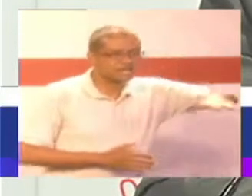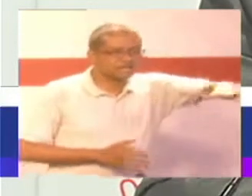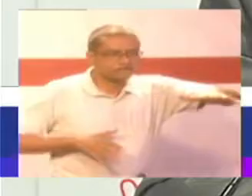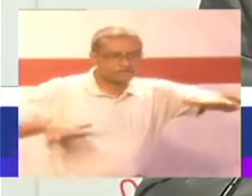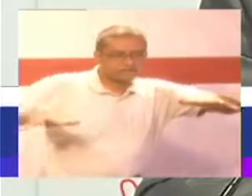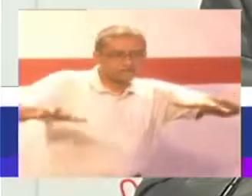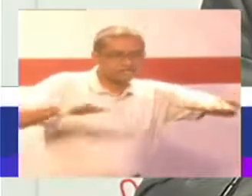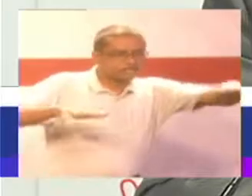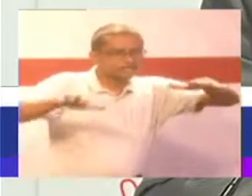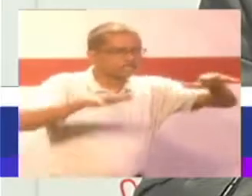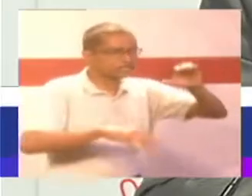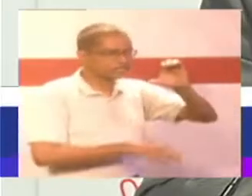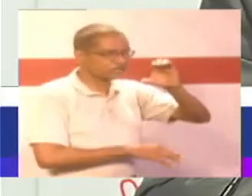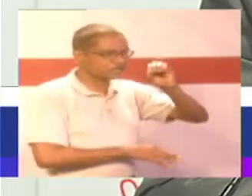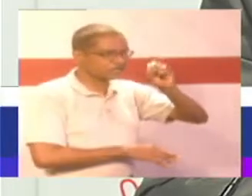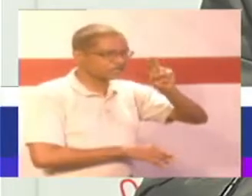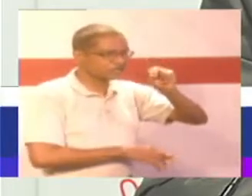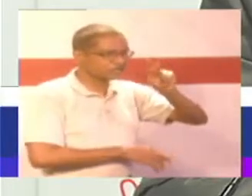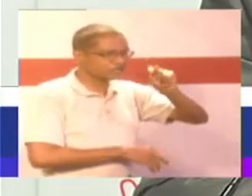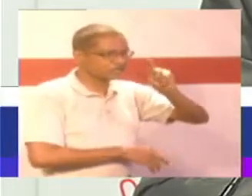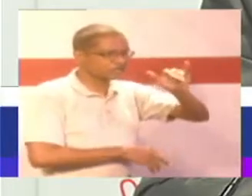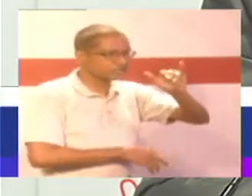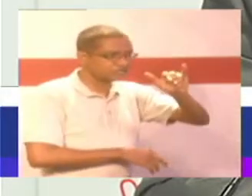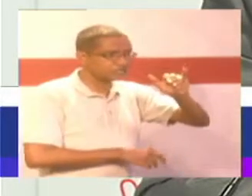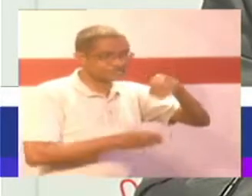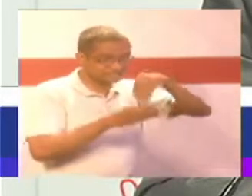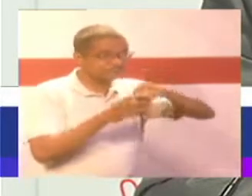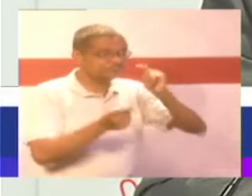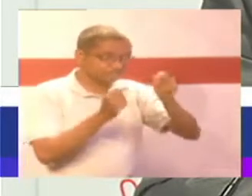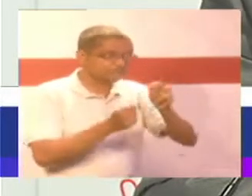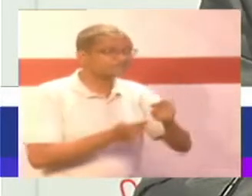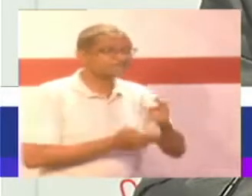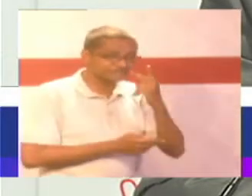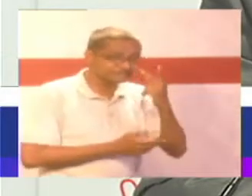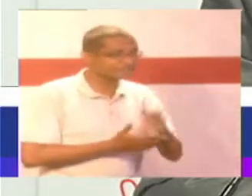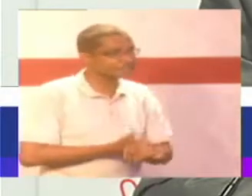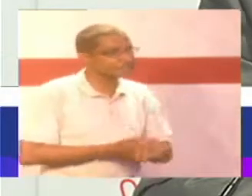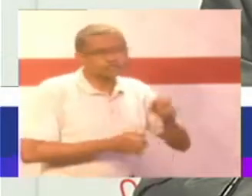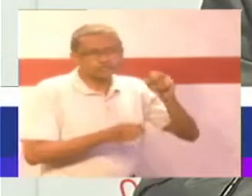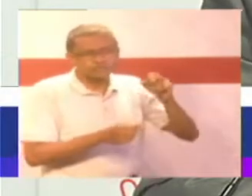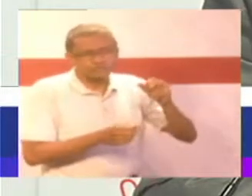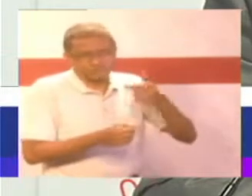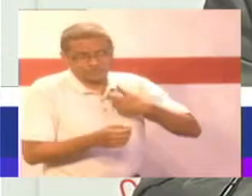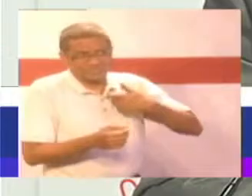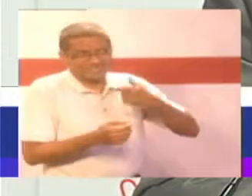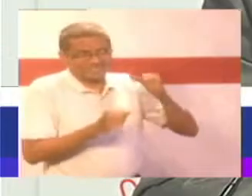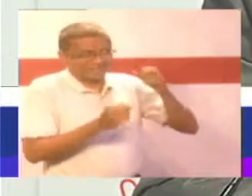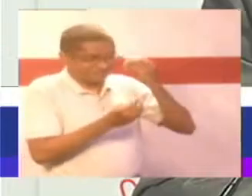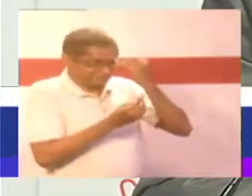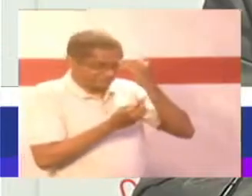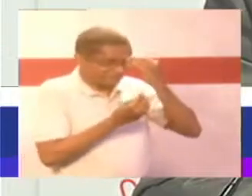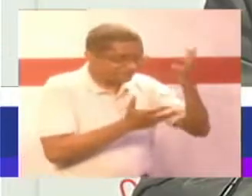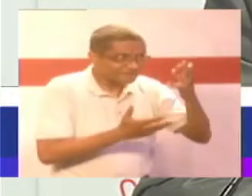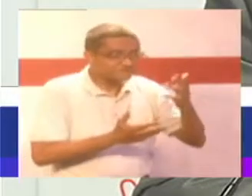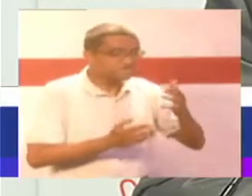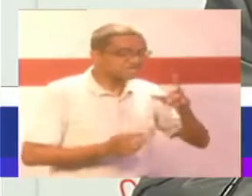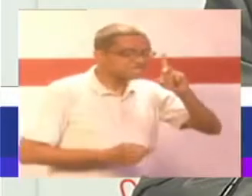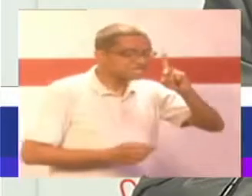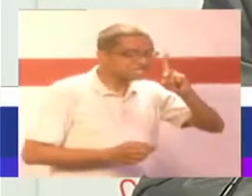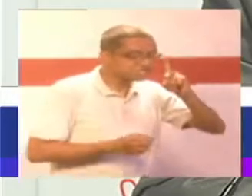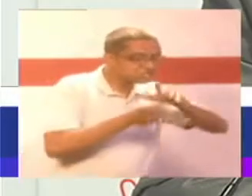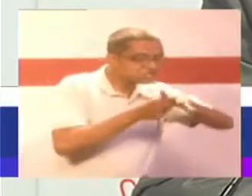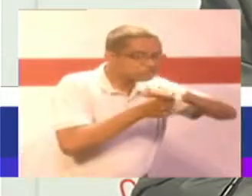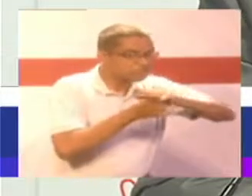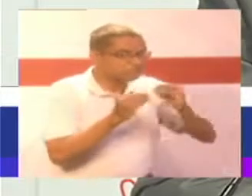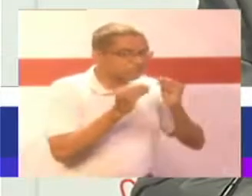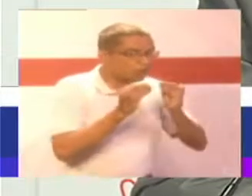Trinidad and Tobago as a county unto itself. So it is not a situation where we can identify one area as Delta is more prevalent